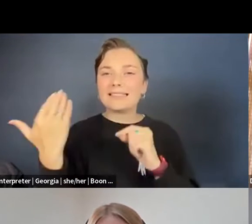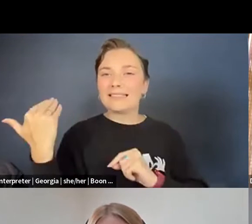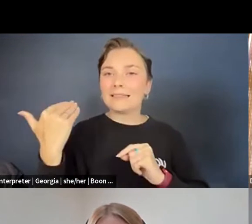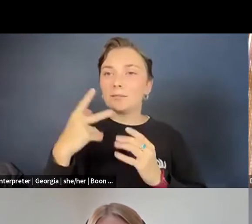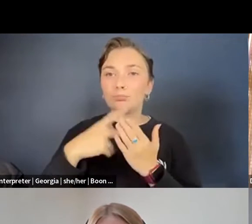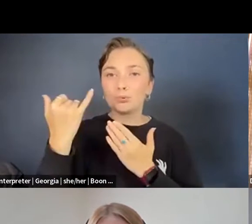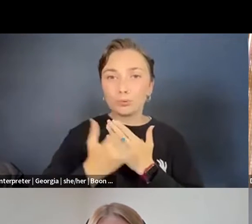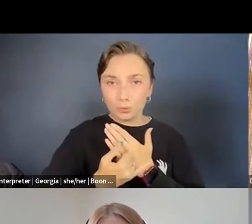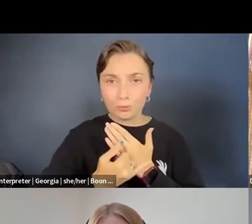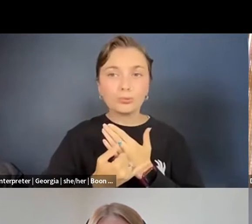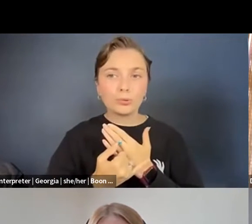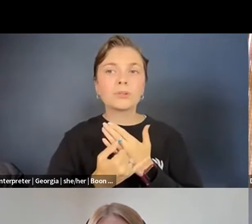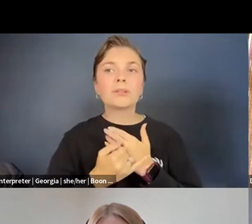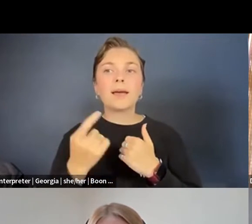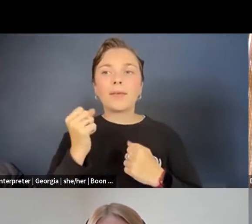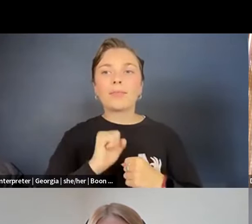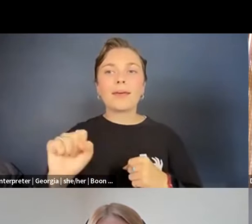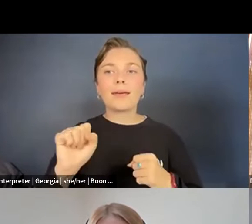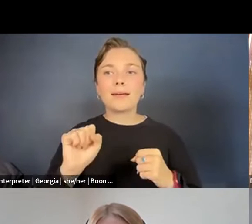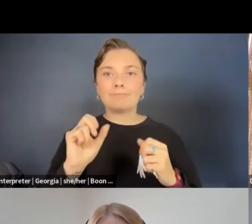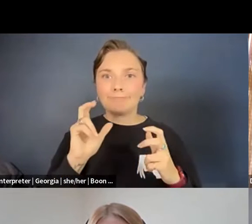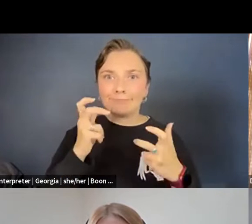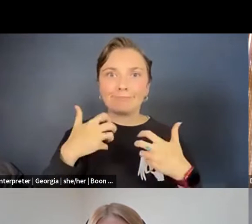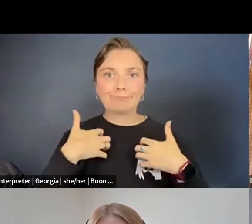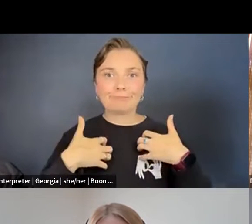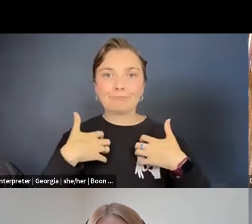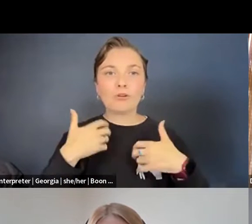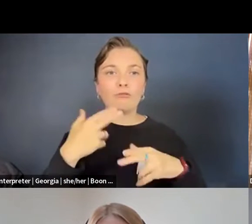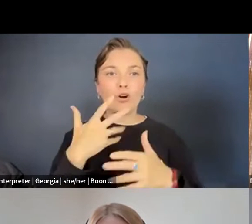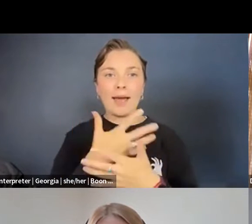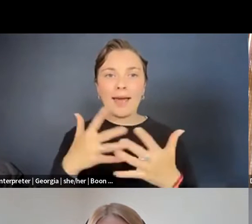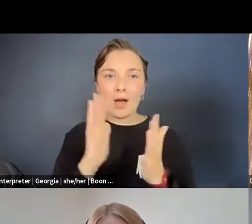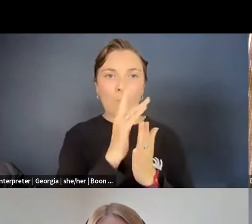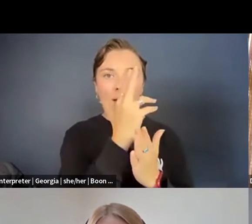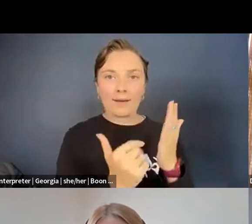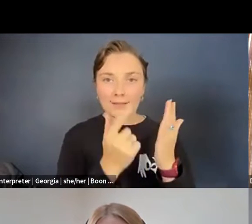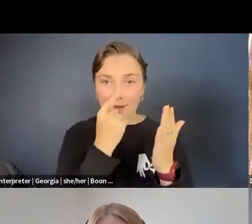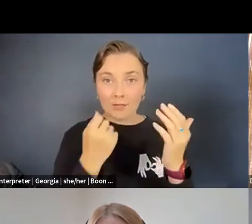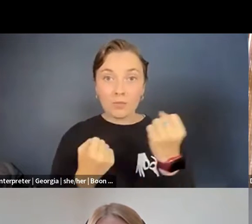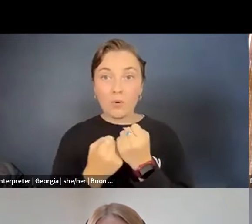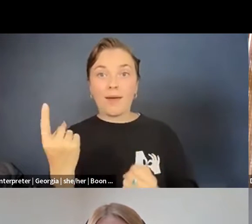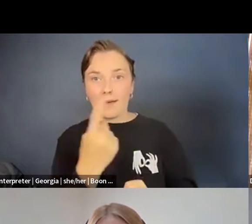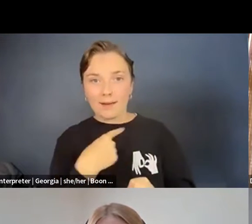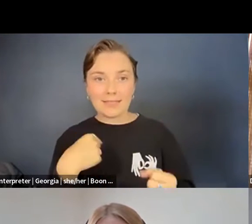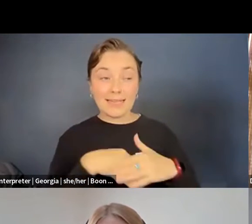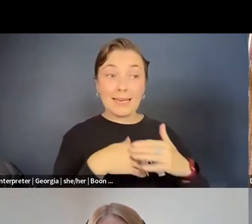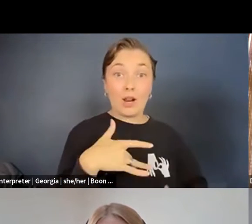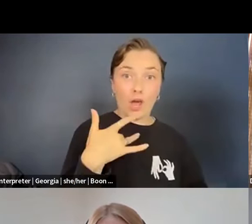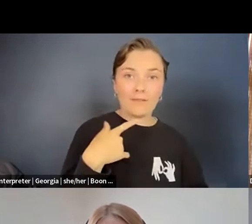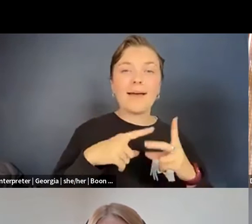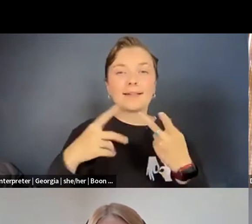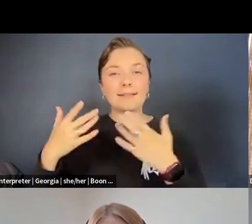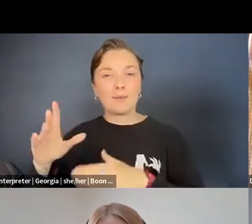projects and their enthusiasm for how the art can support us in life and in